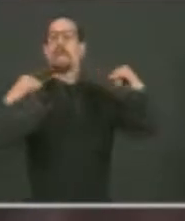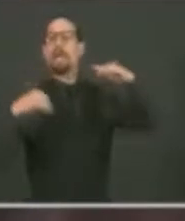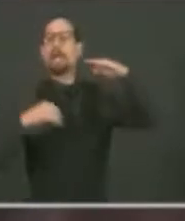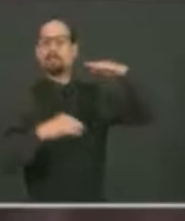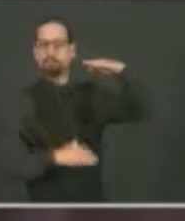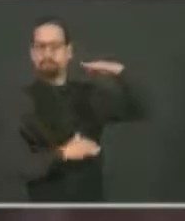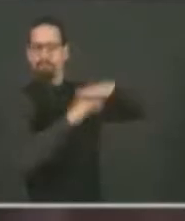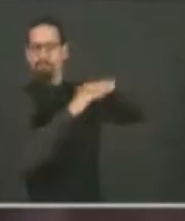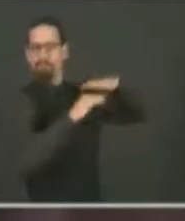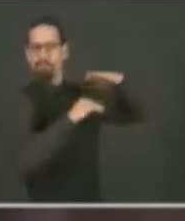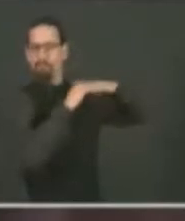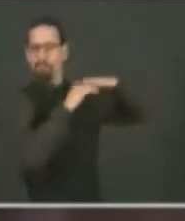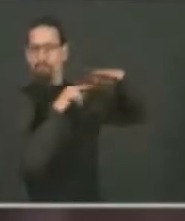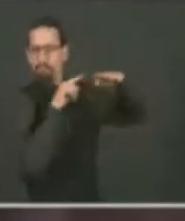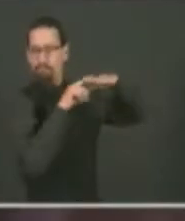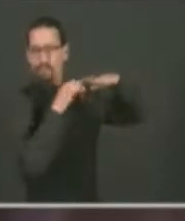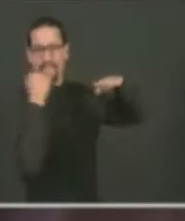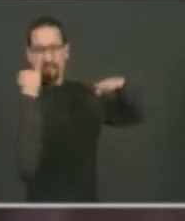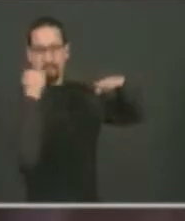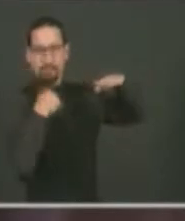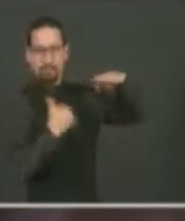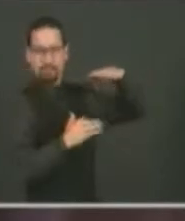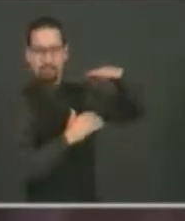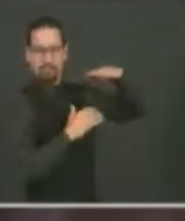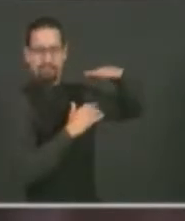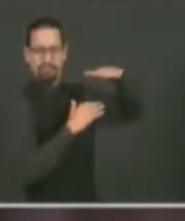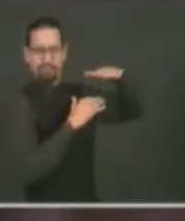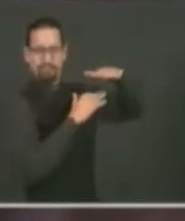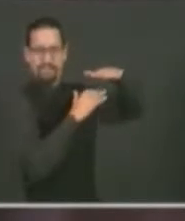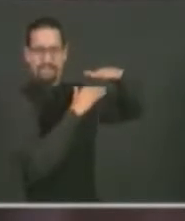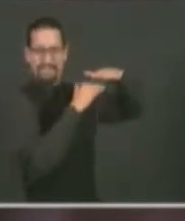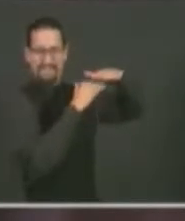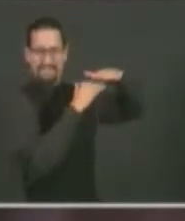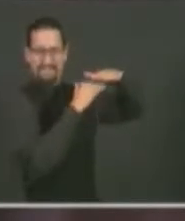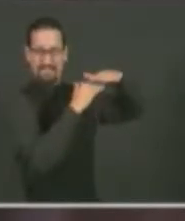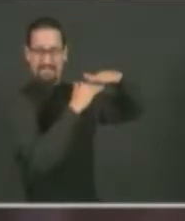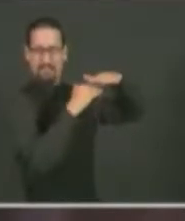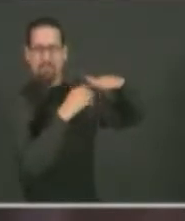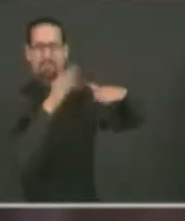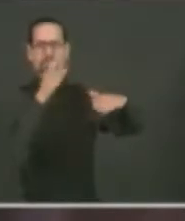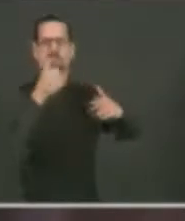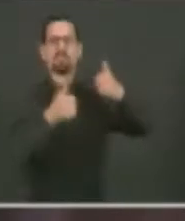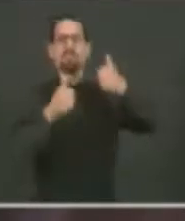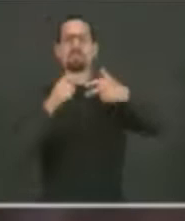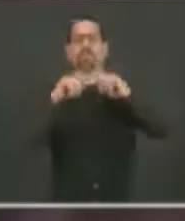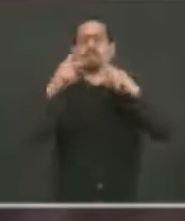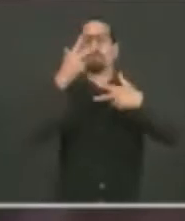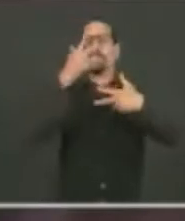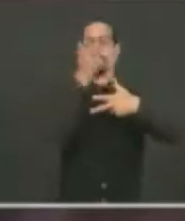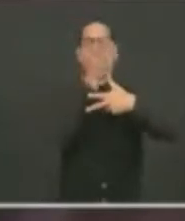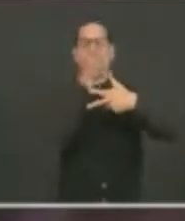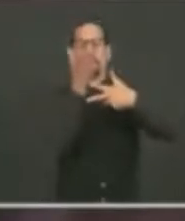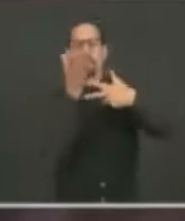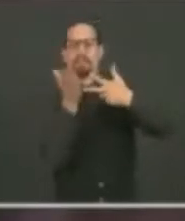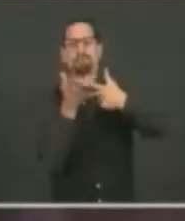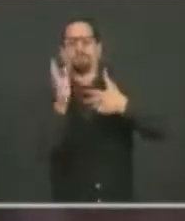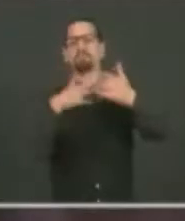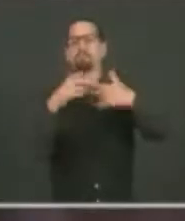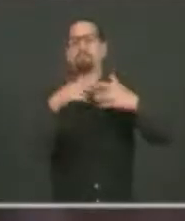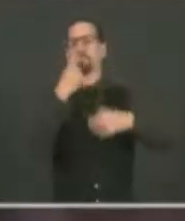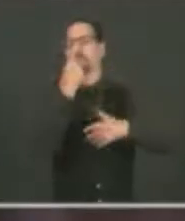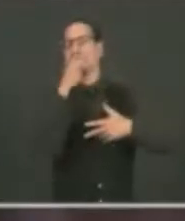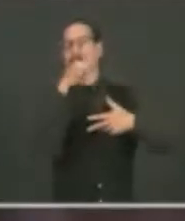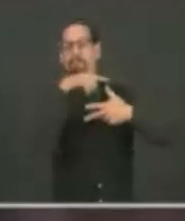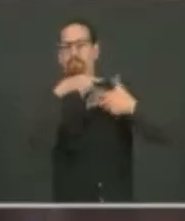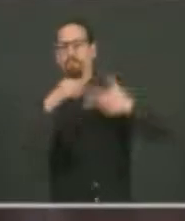If we start to approach those red lines on any one of those three graphs, what types of public health measures would